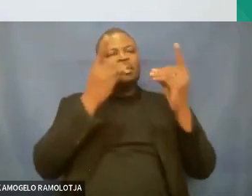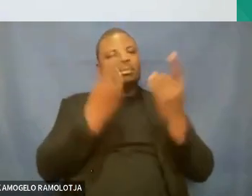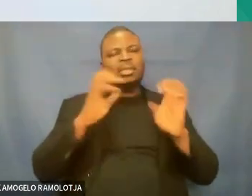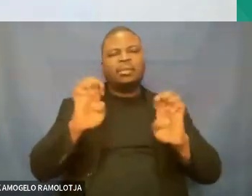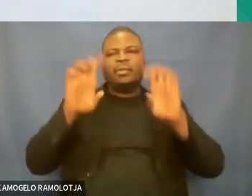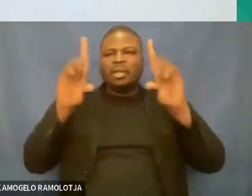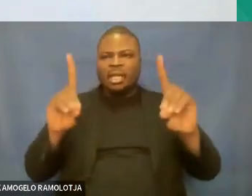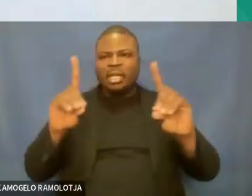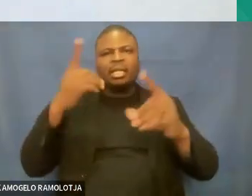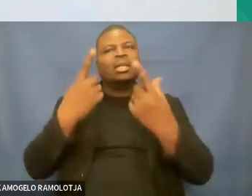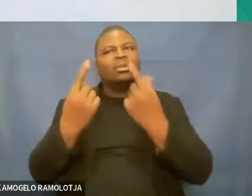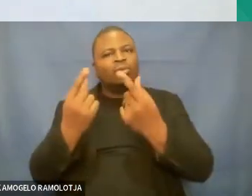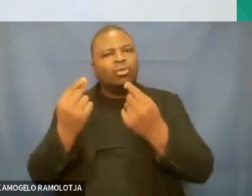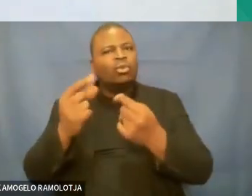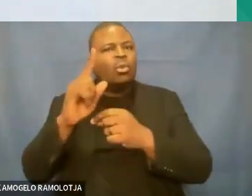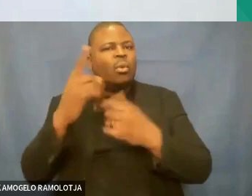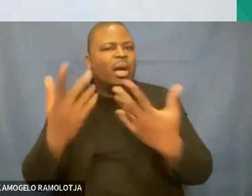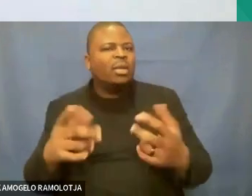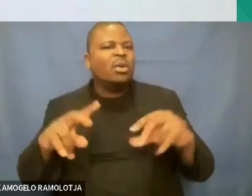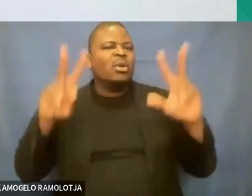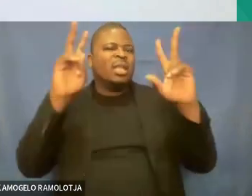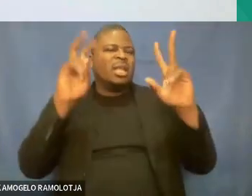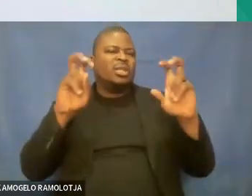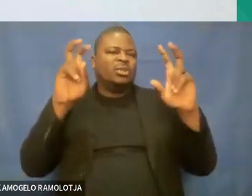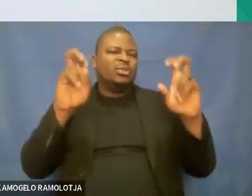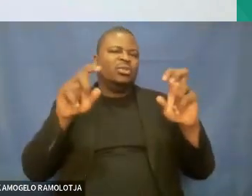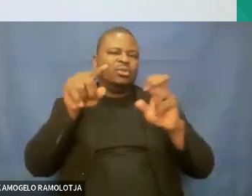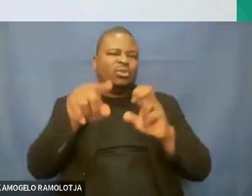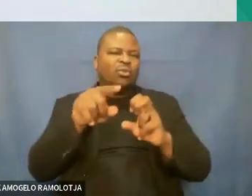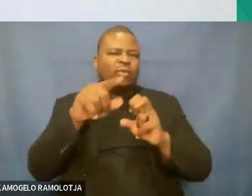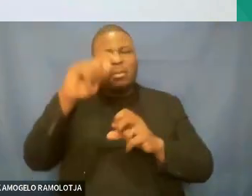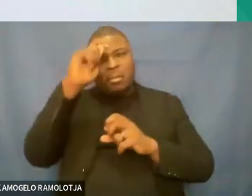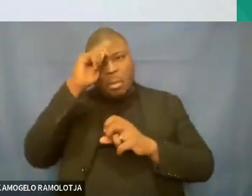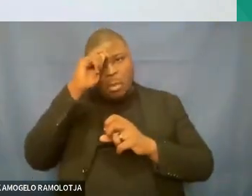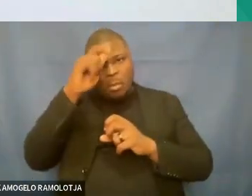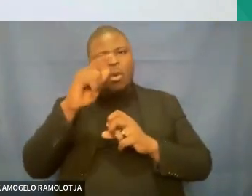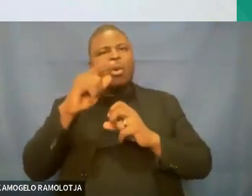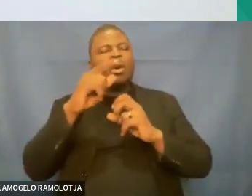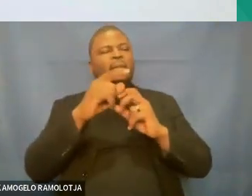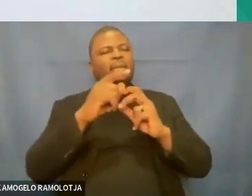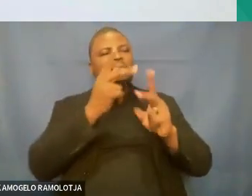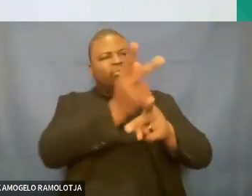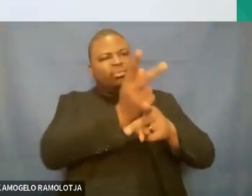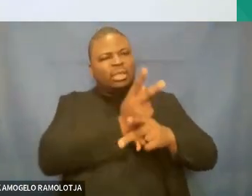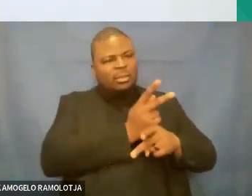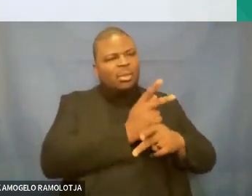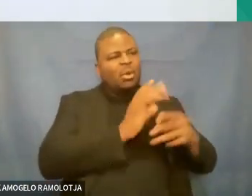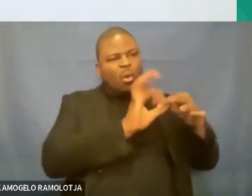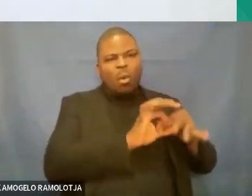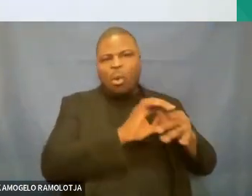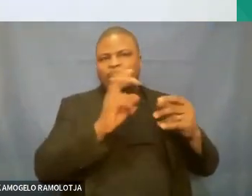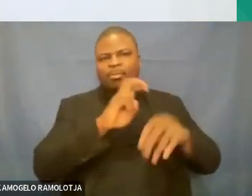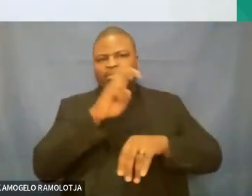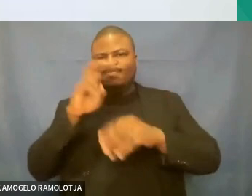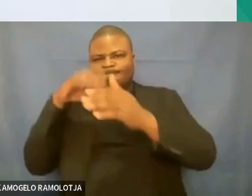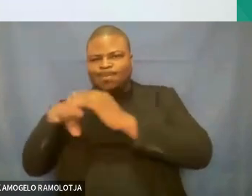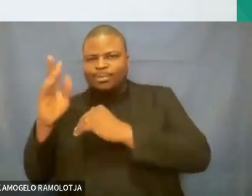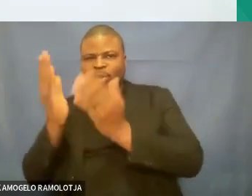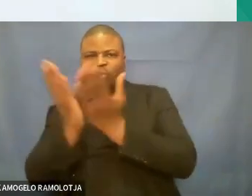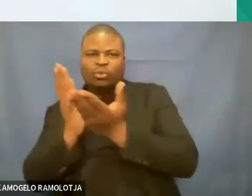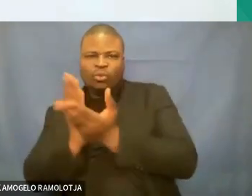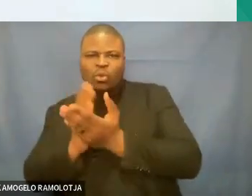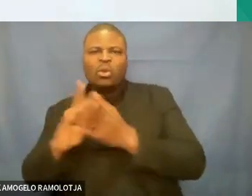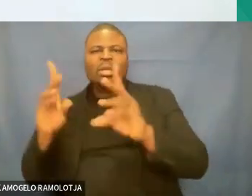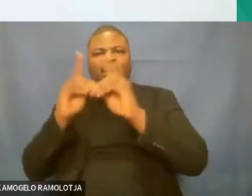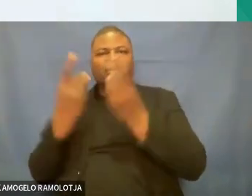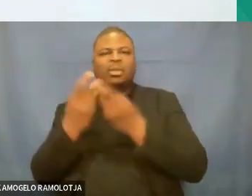and SAPS regarding the issues and keeping boys in school? So if I may ask that you go into the chat and respond